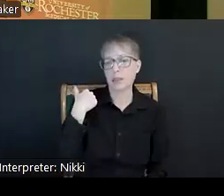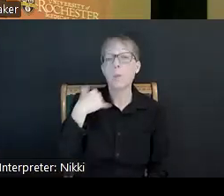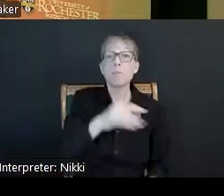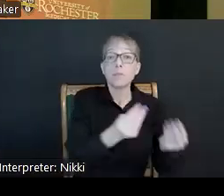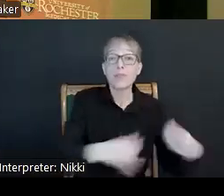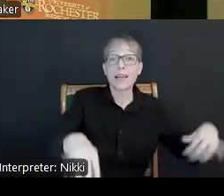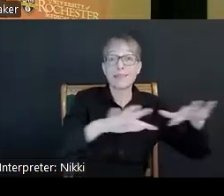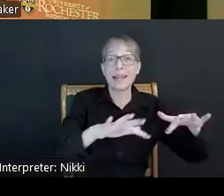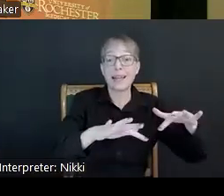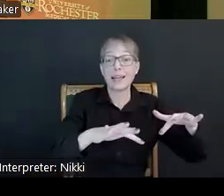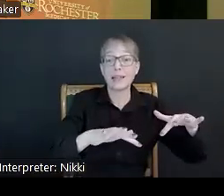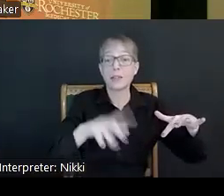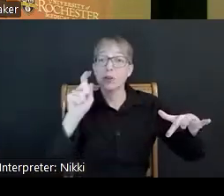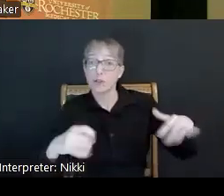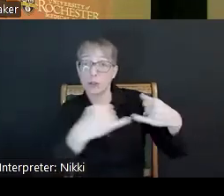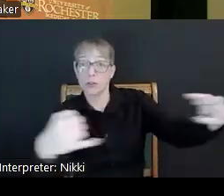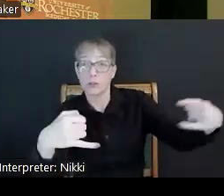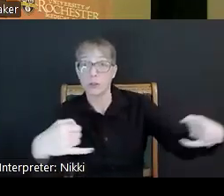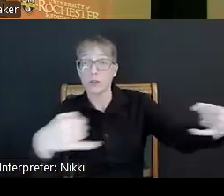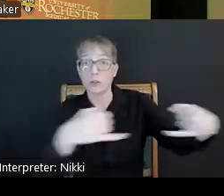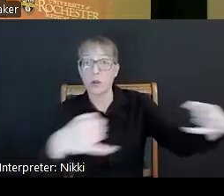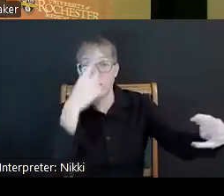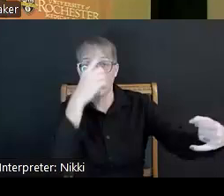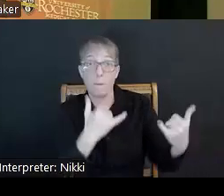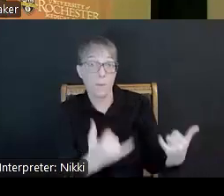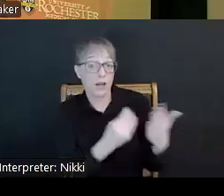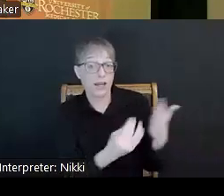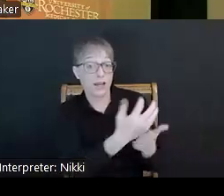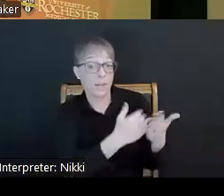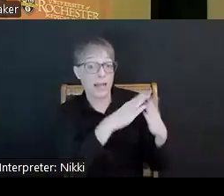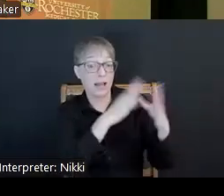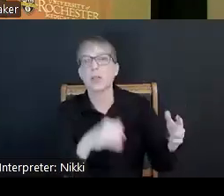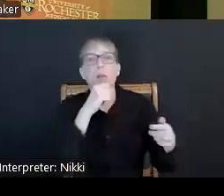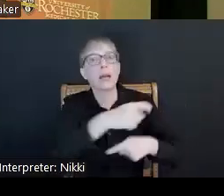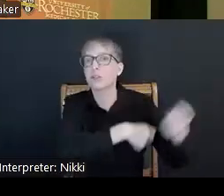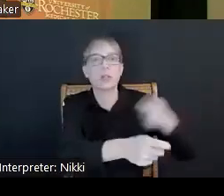for moderate income housing. We find today that all of the land